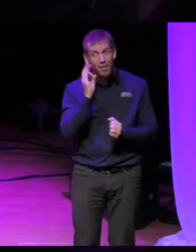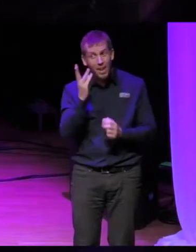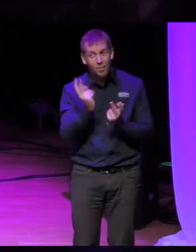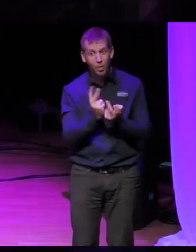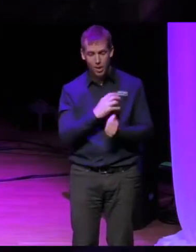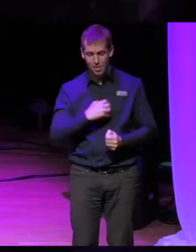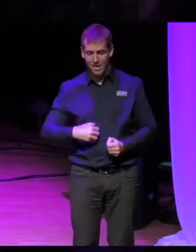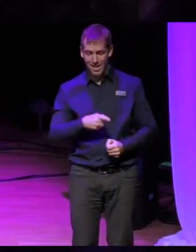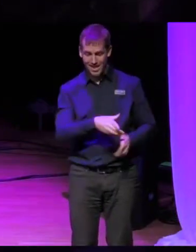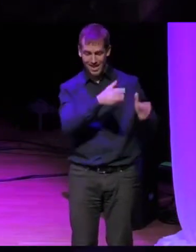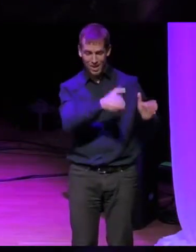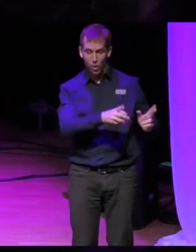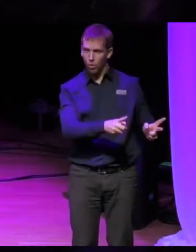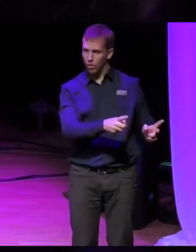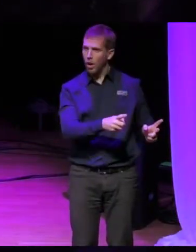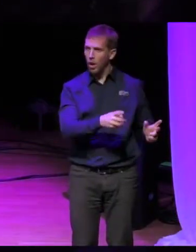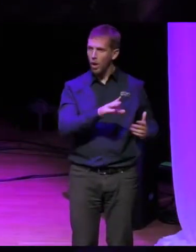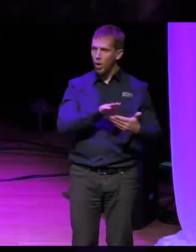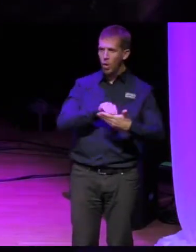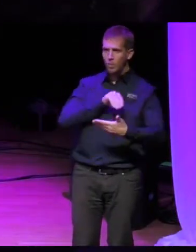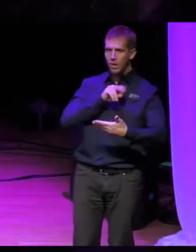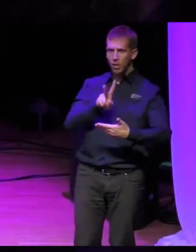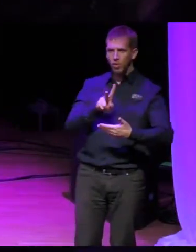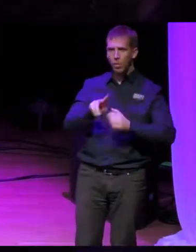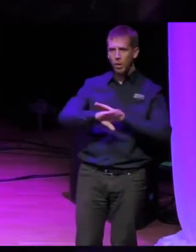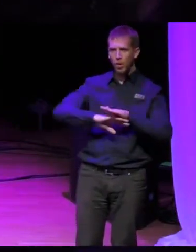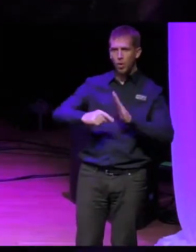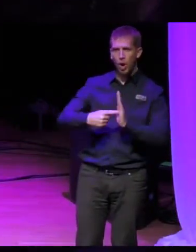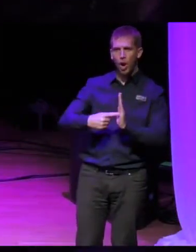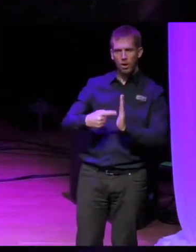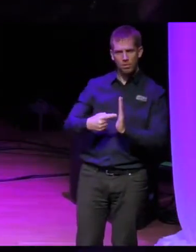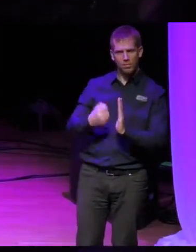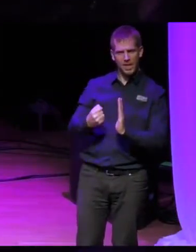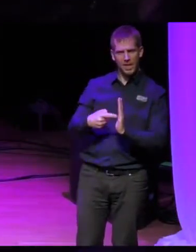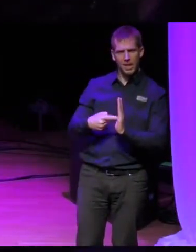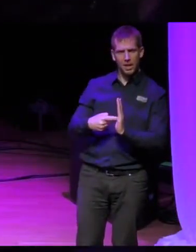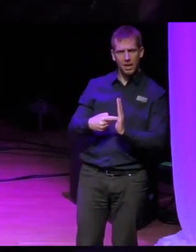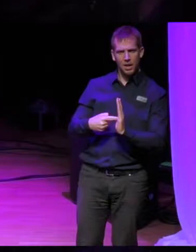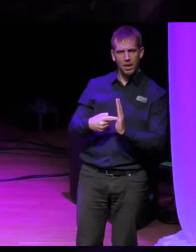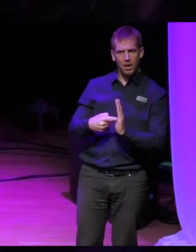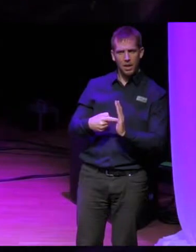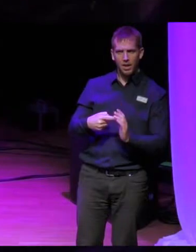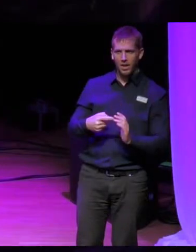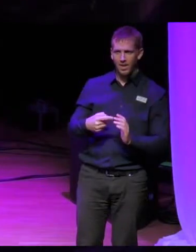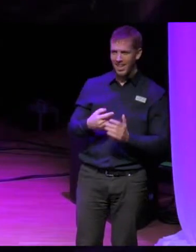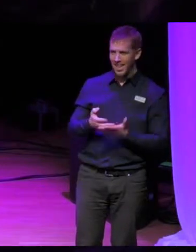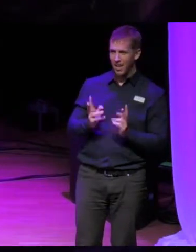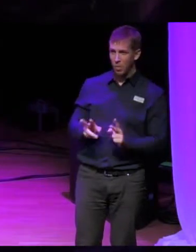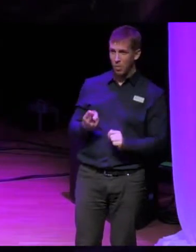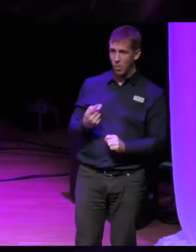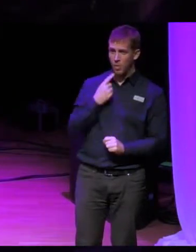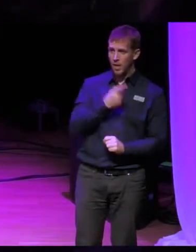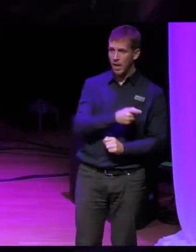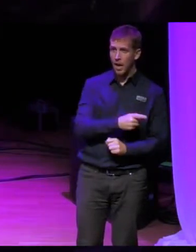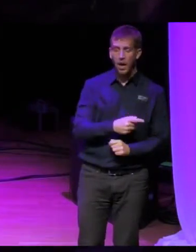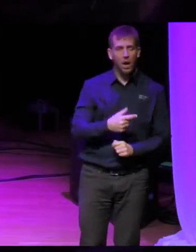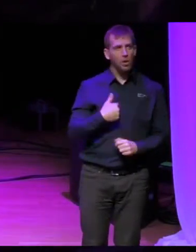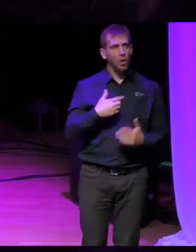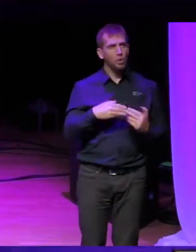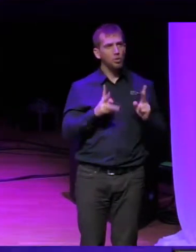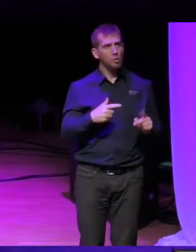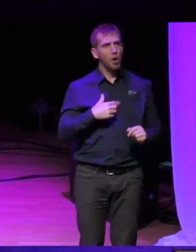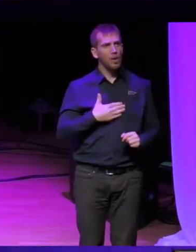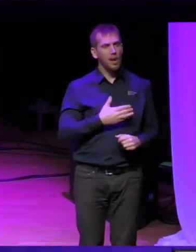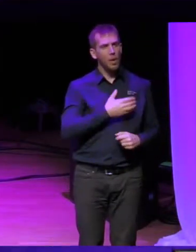president also considers the constitutionality of policies rather than simply saying, I will do what I want to do, and I will leave it to the courts to